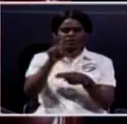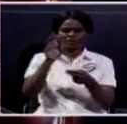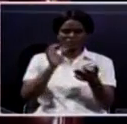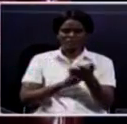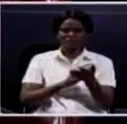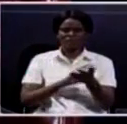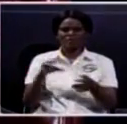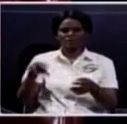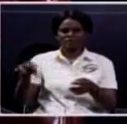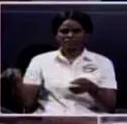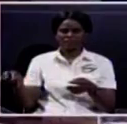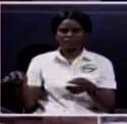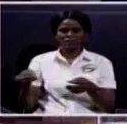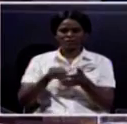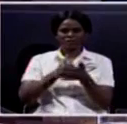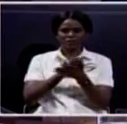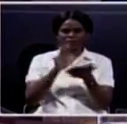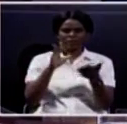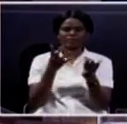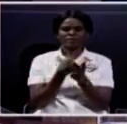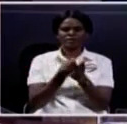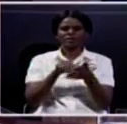2,000 children, how much money is there?